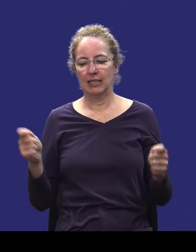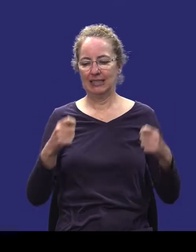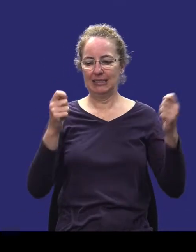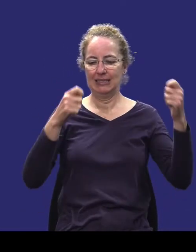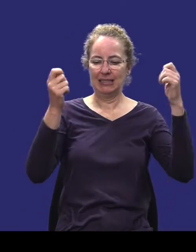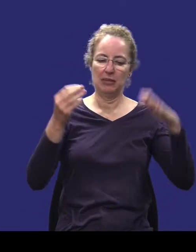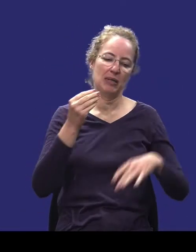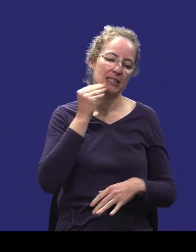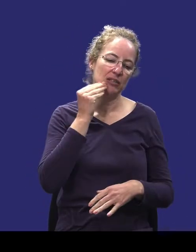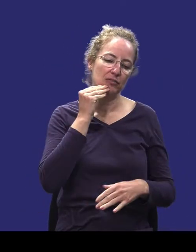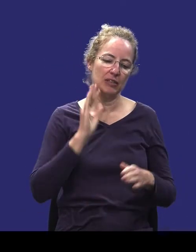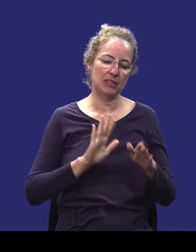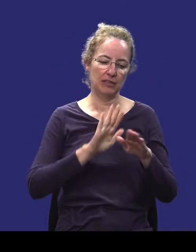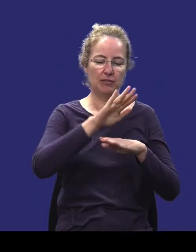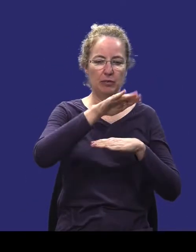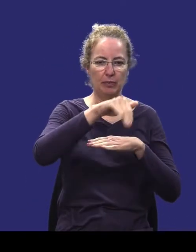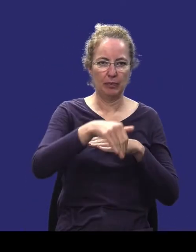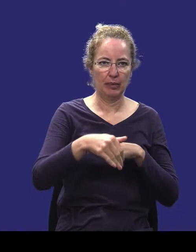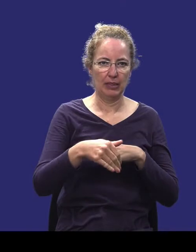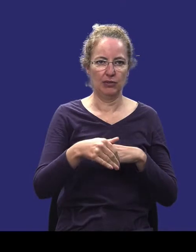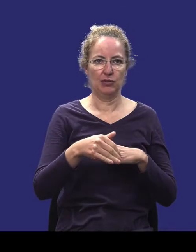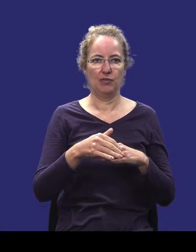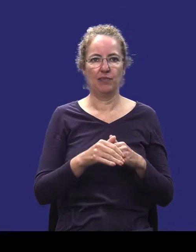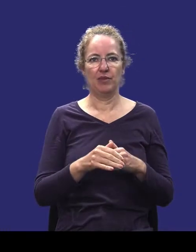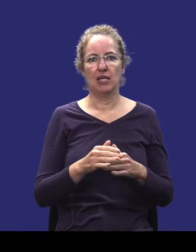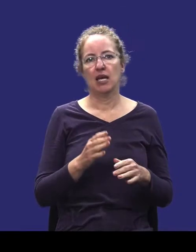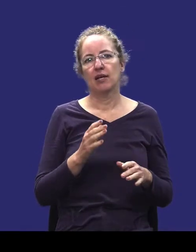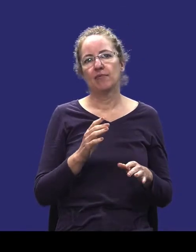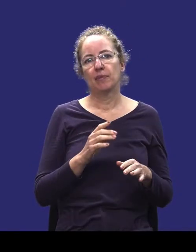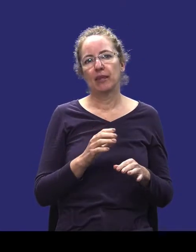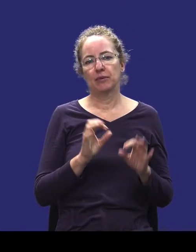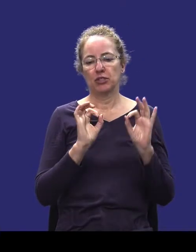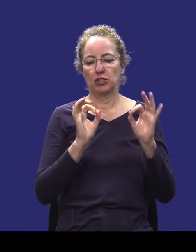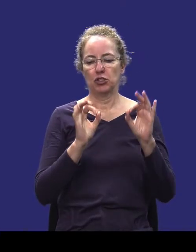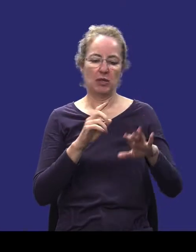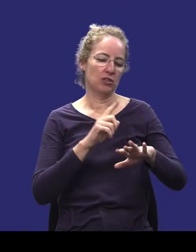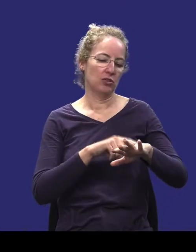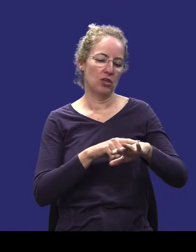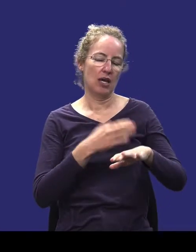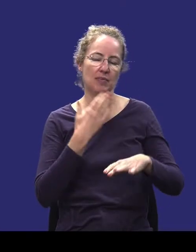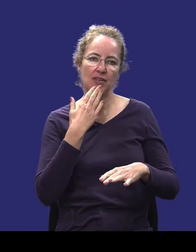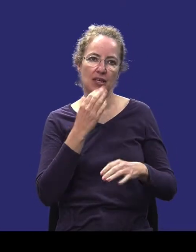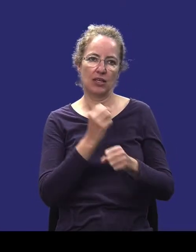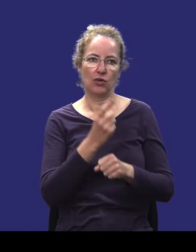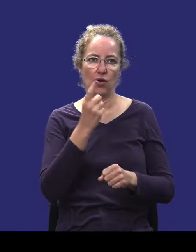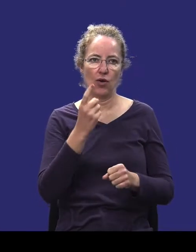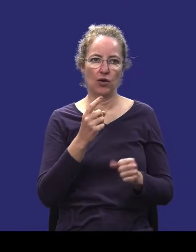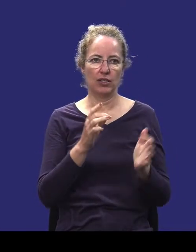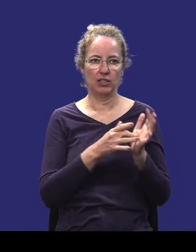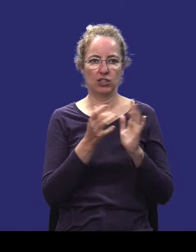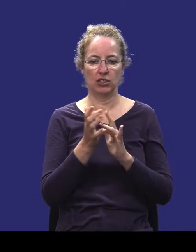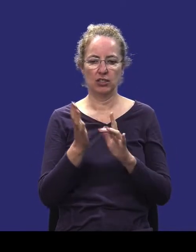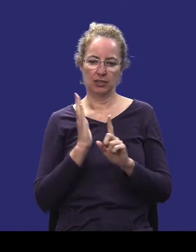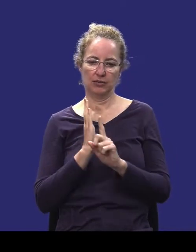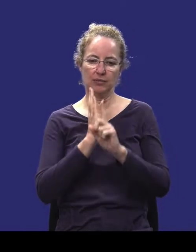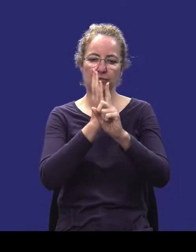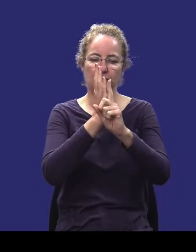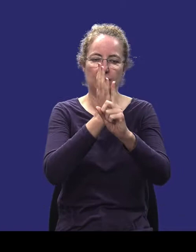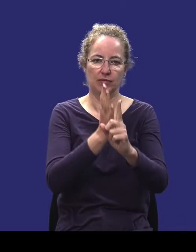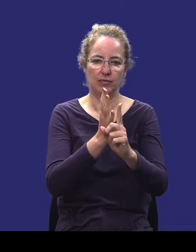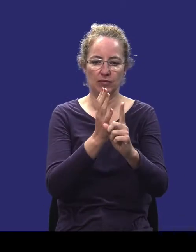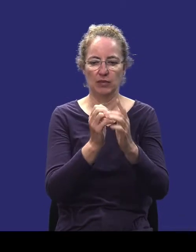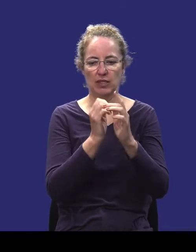It was a special time to thank God. Jesus walked along with his family and friends. He loved going to the